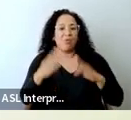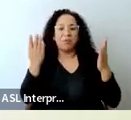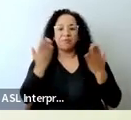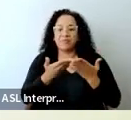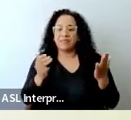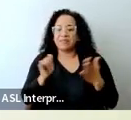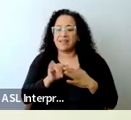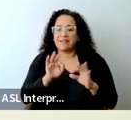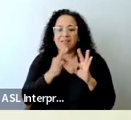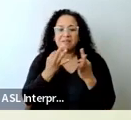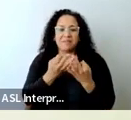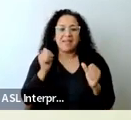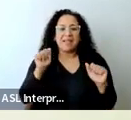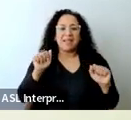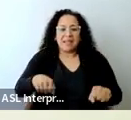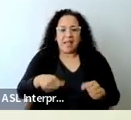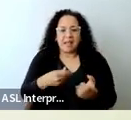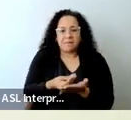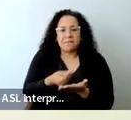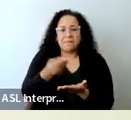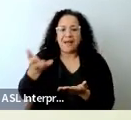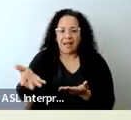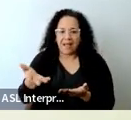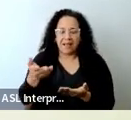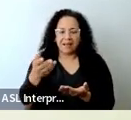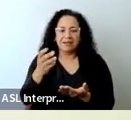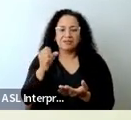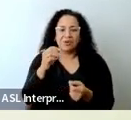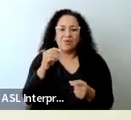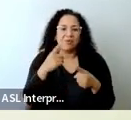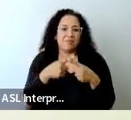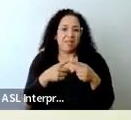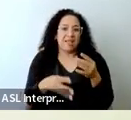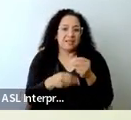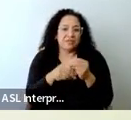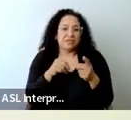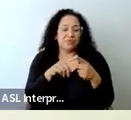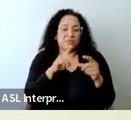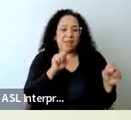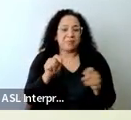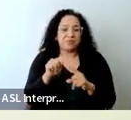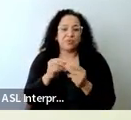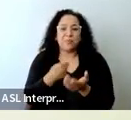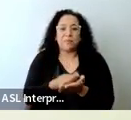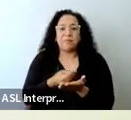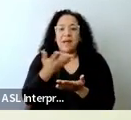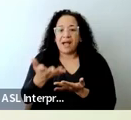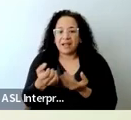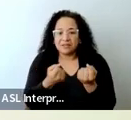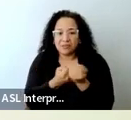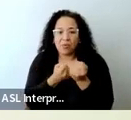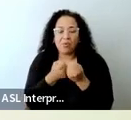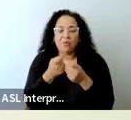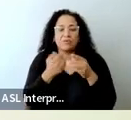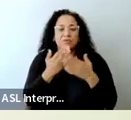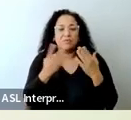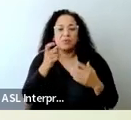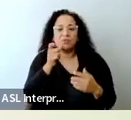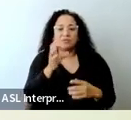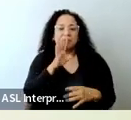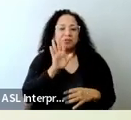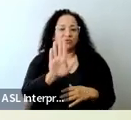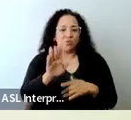that families can buy. So in addition to being able to buy supports from someone who speaks